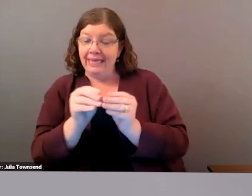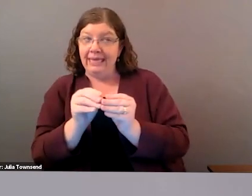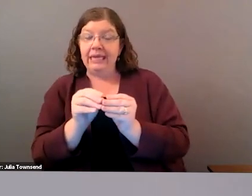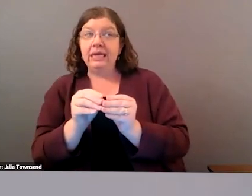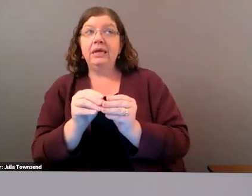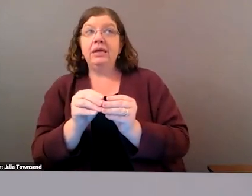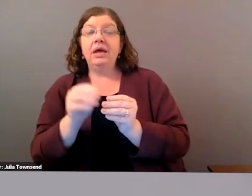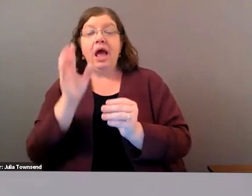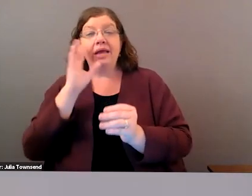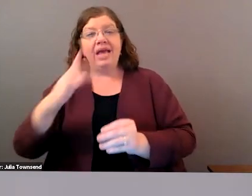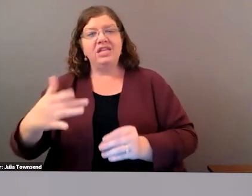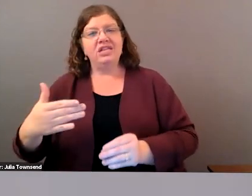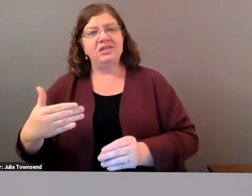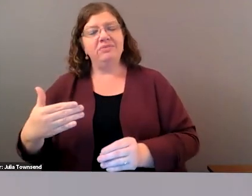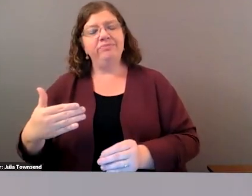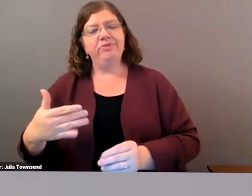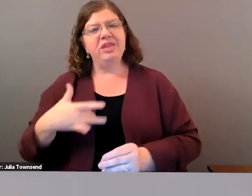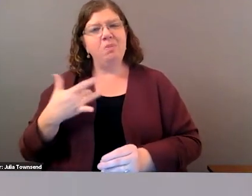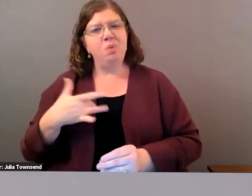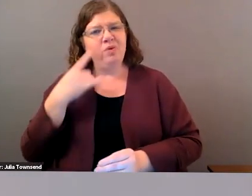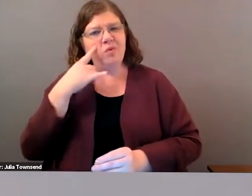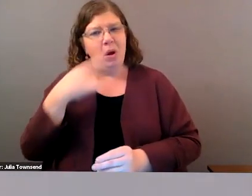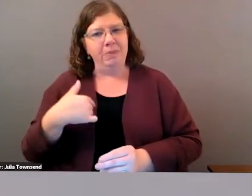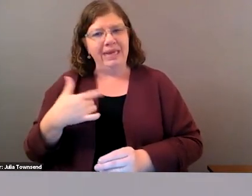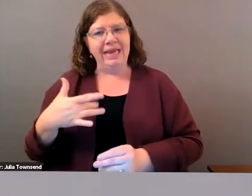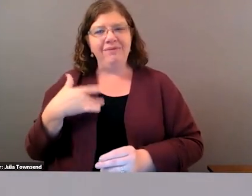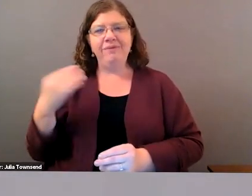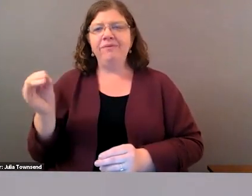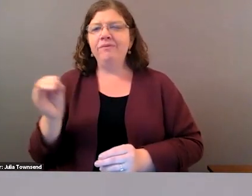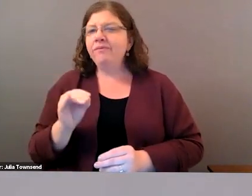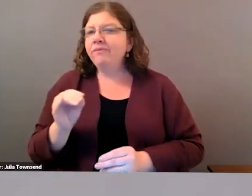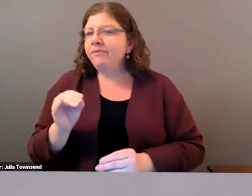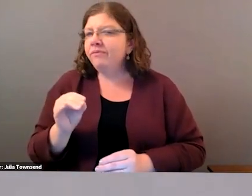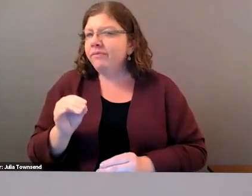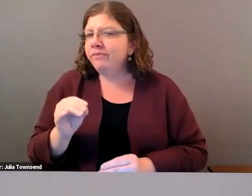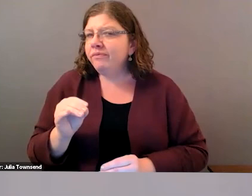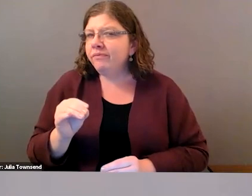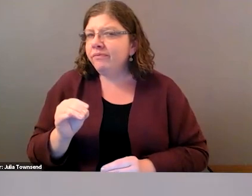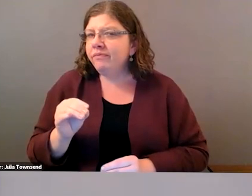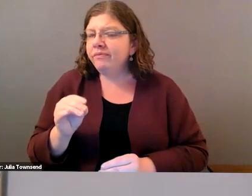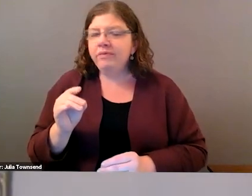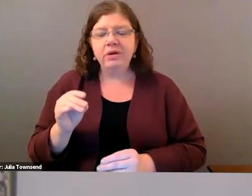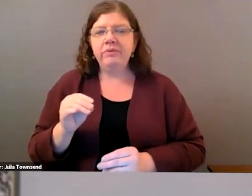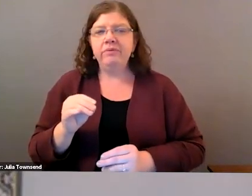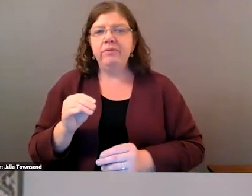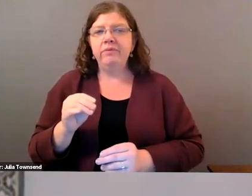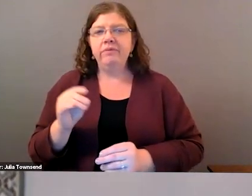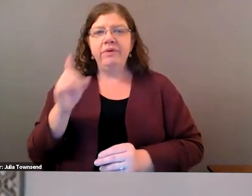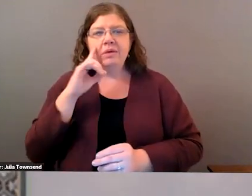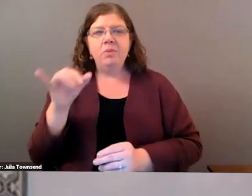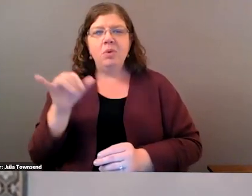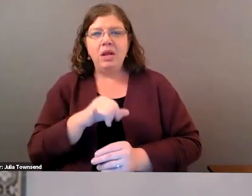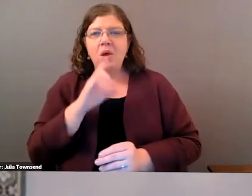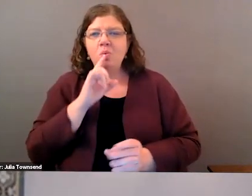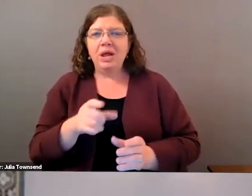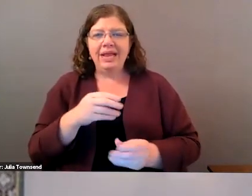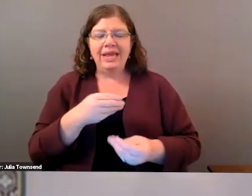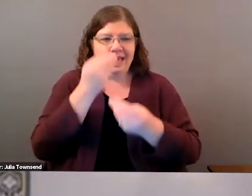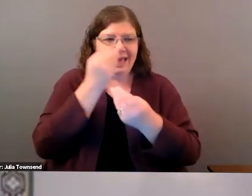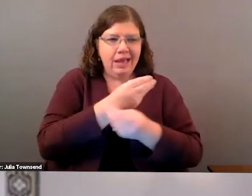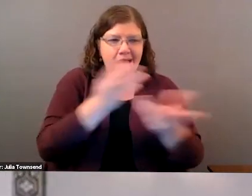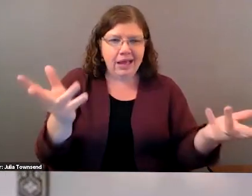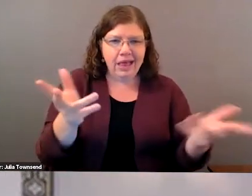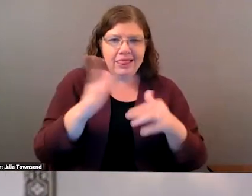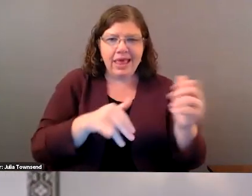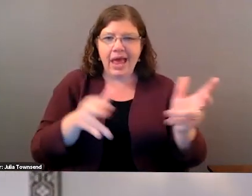the mood for me is that it feels more like the system protecting itself than really listening to the people. There was